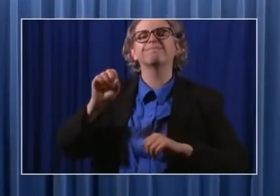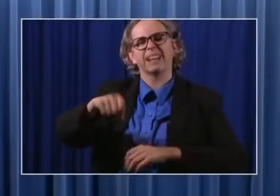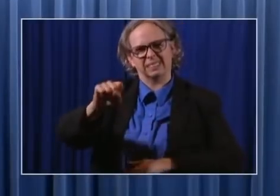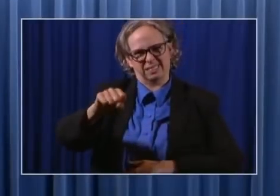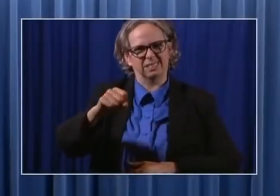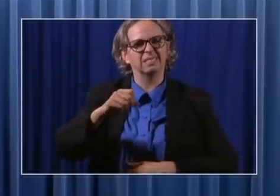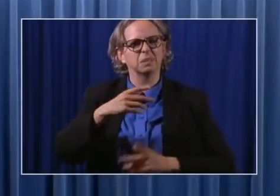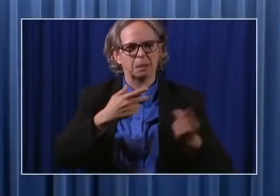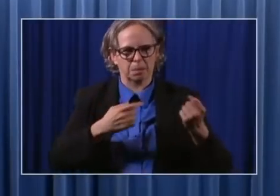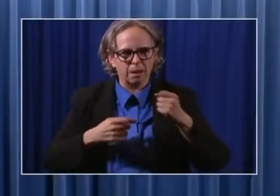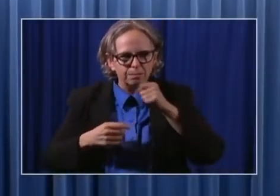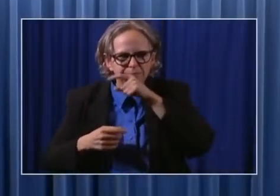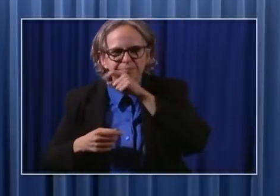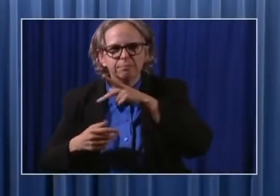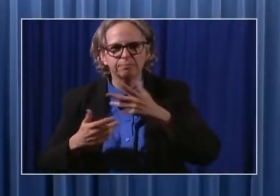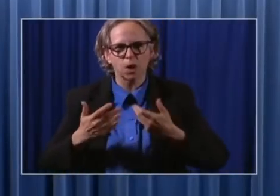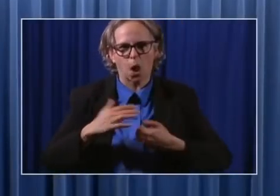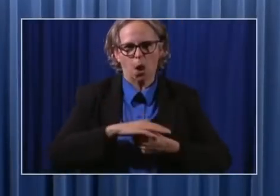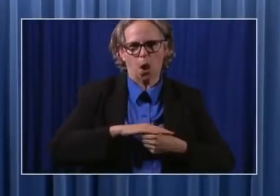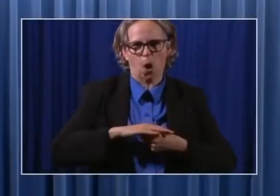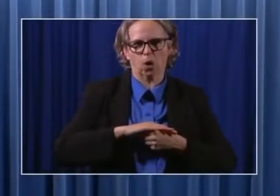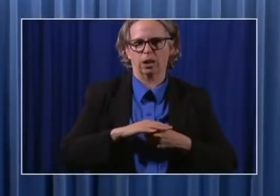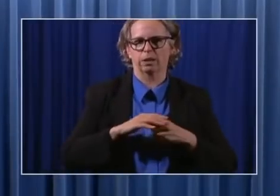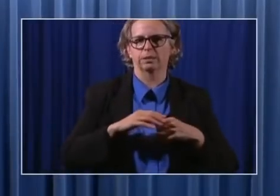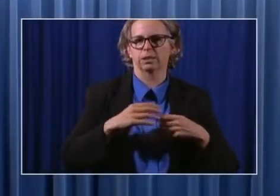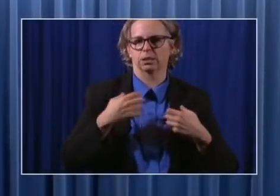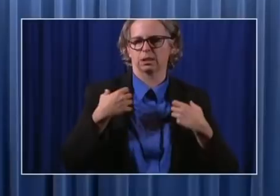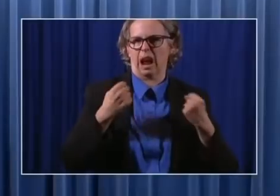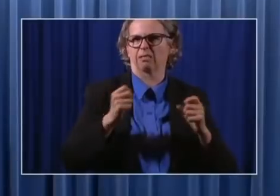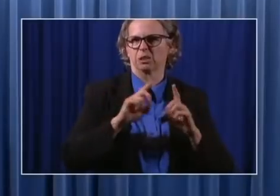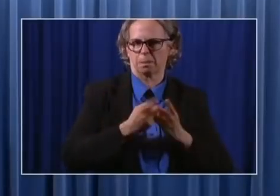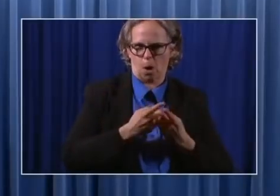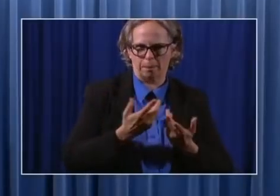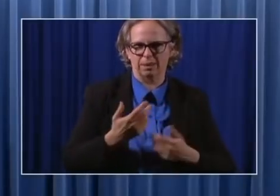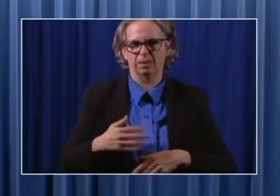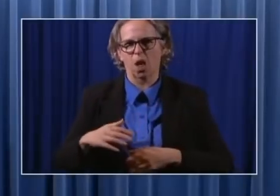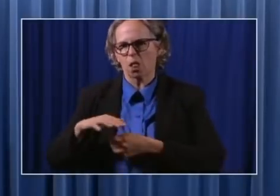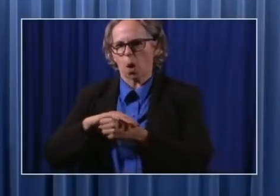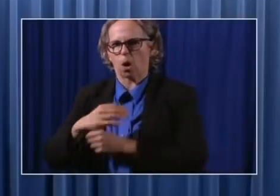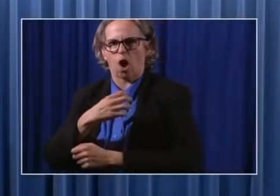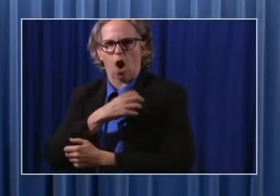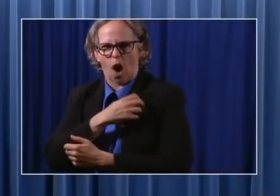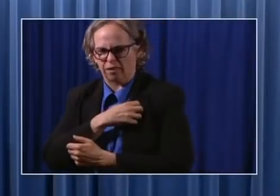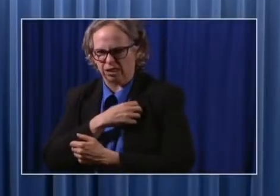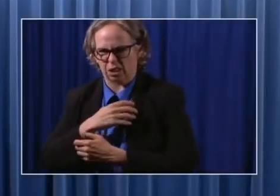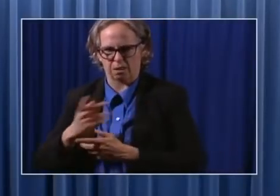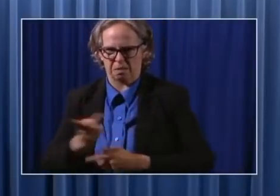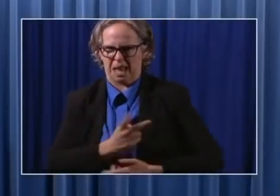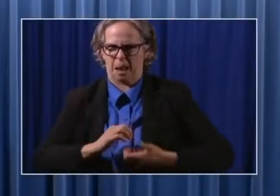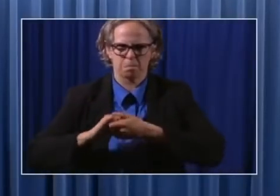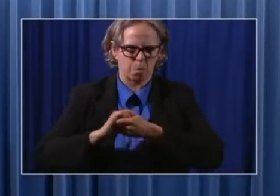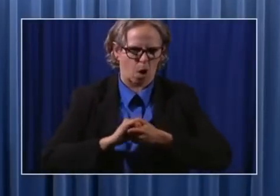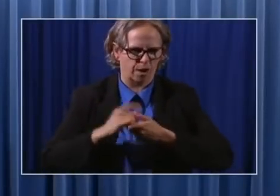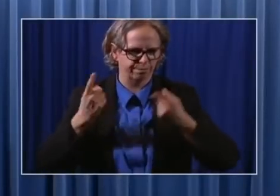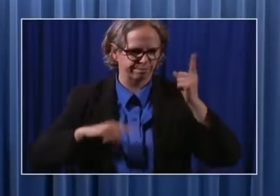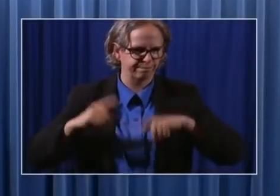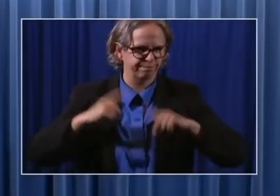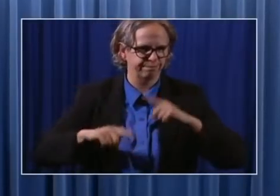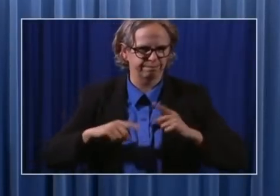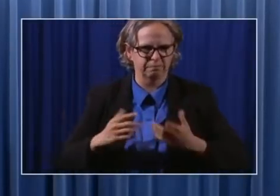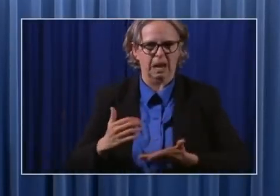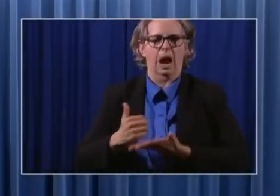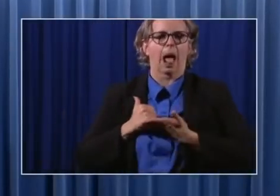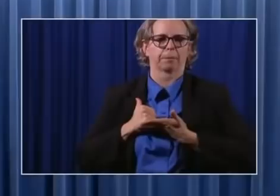division of Department of Health, as well as our law enforcement partners. And we've been directed a lot by complaints